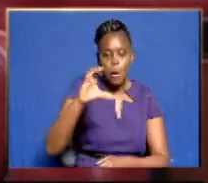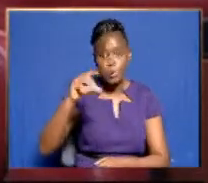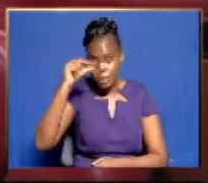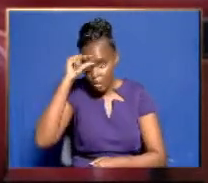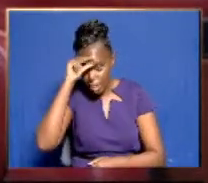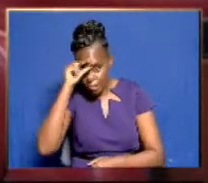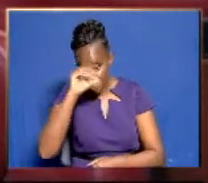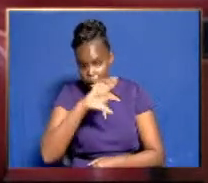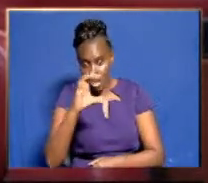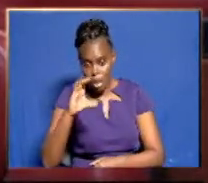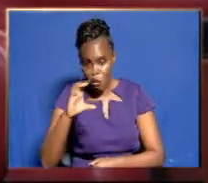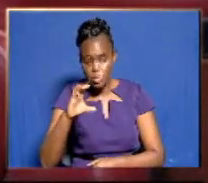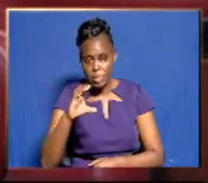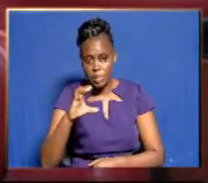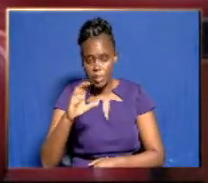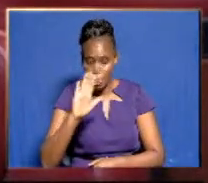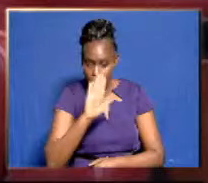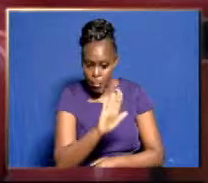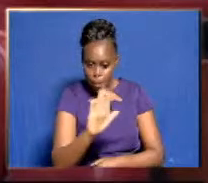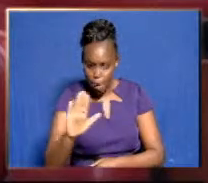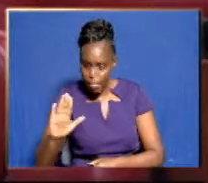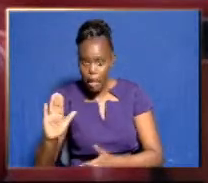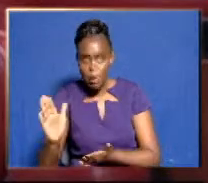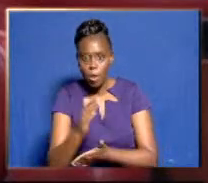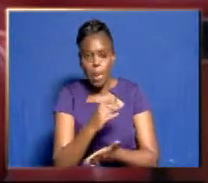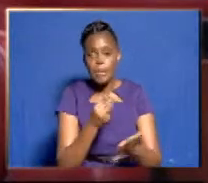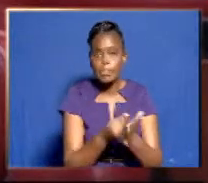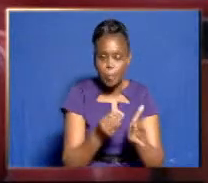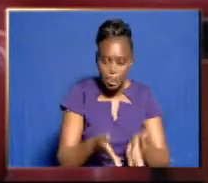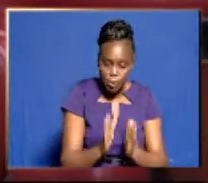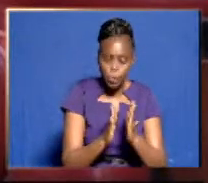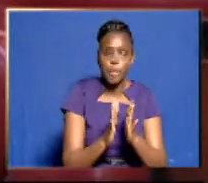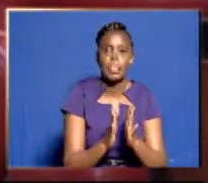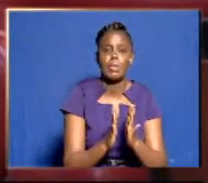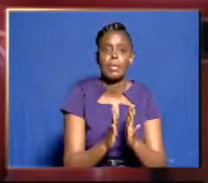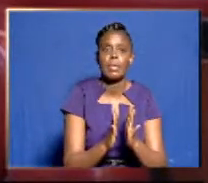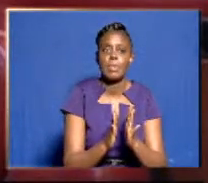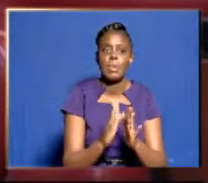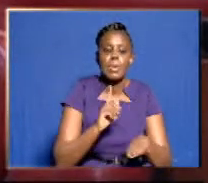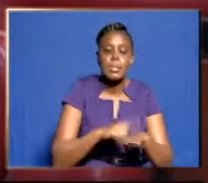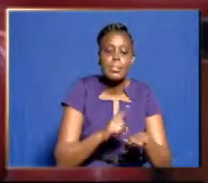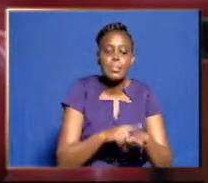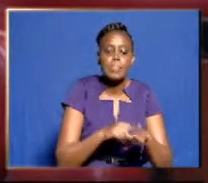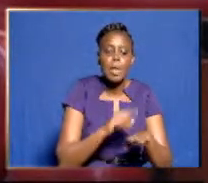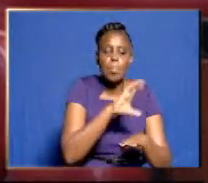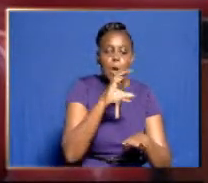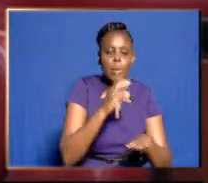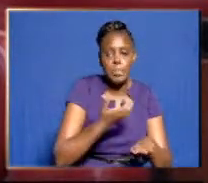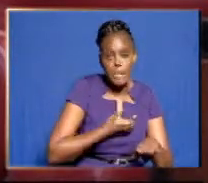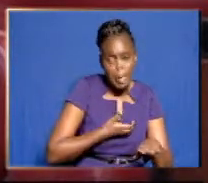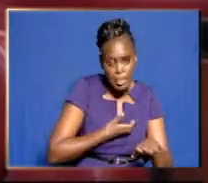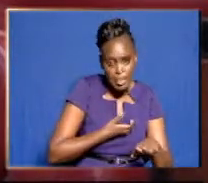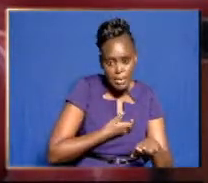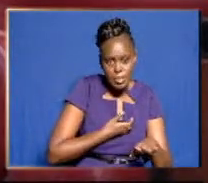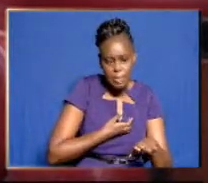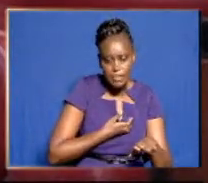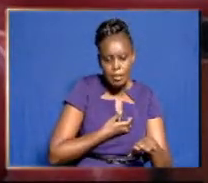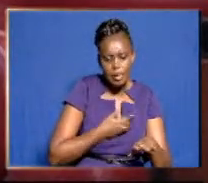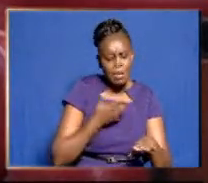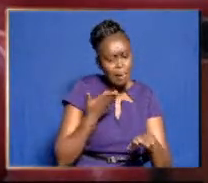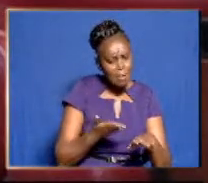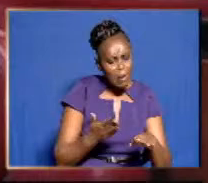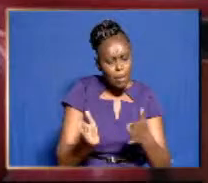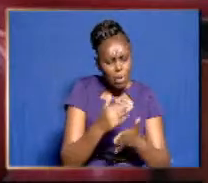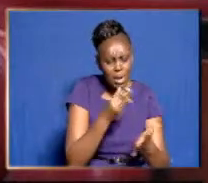the on-source revenue that they were raising when they were still county councils has now dropped